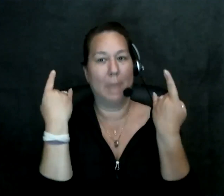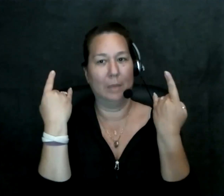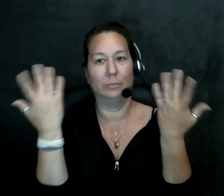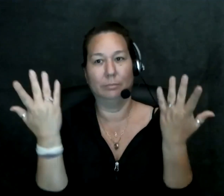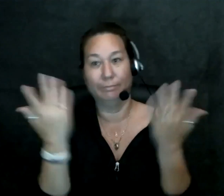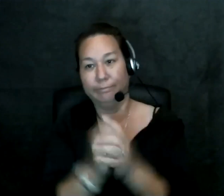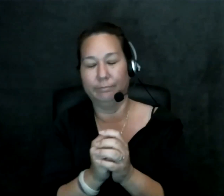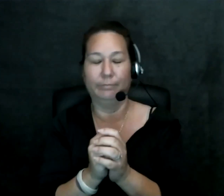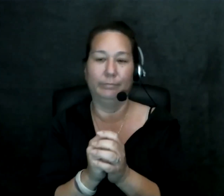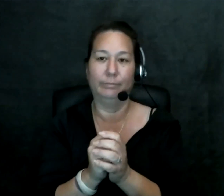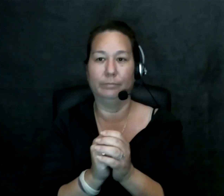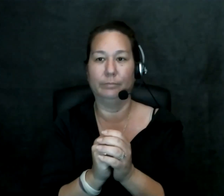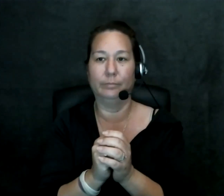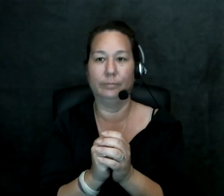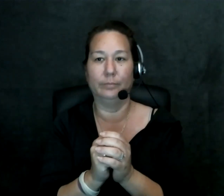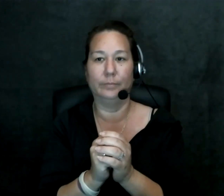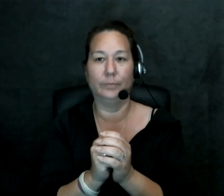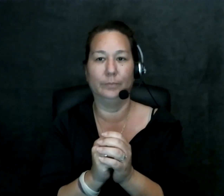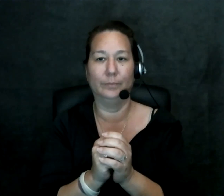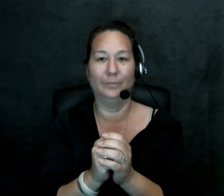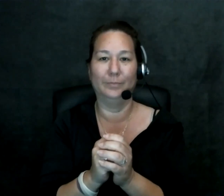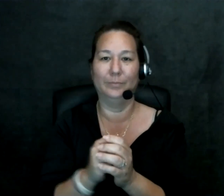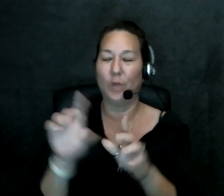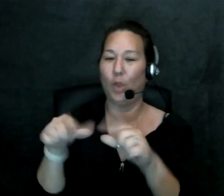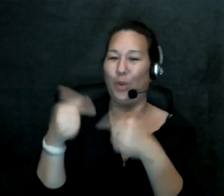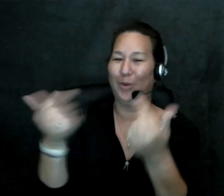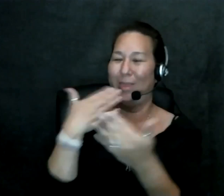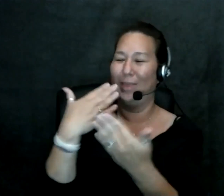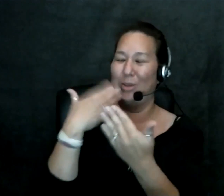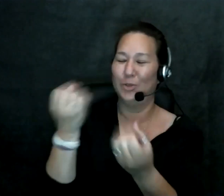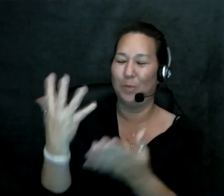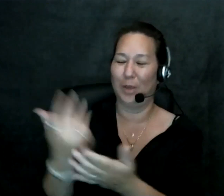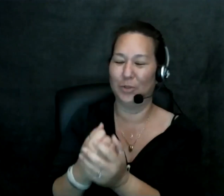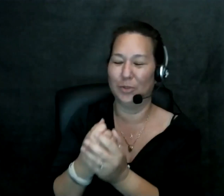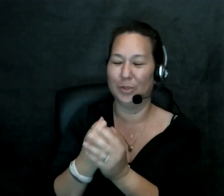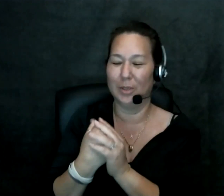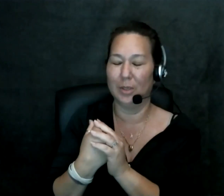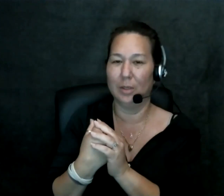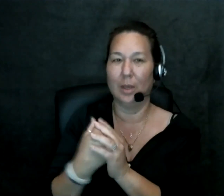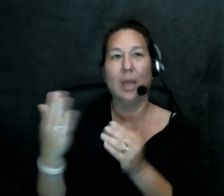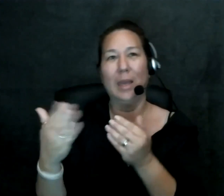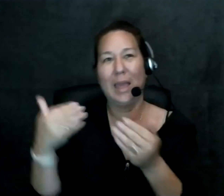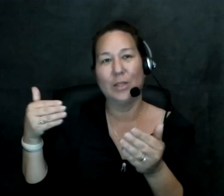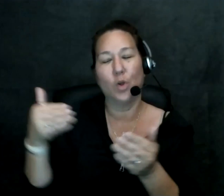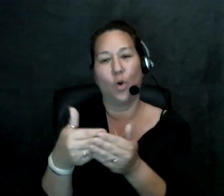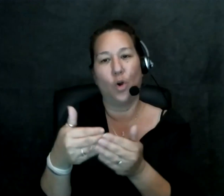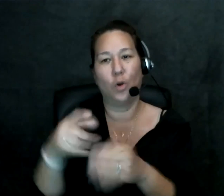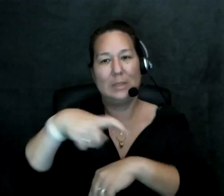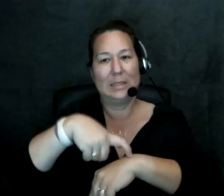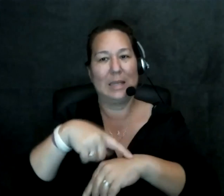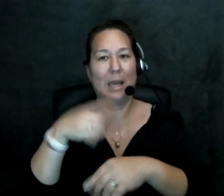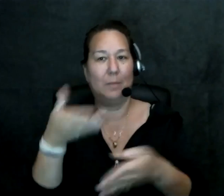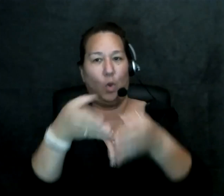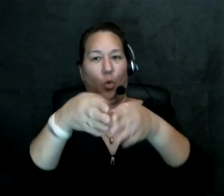Great. Thank you so much. Okay, so it is almost time for us to